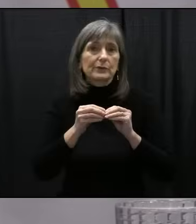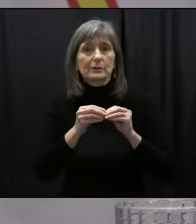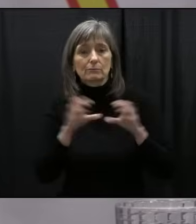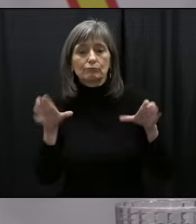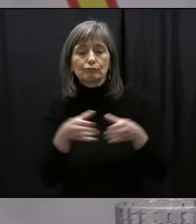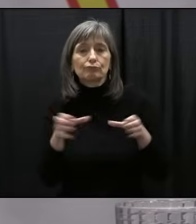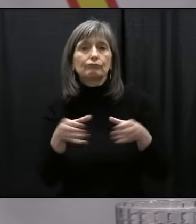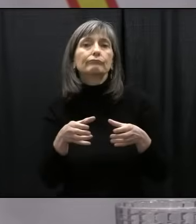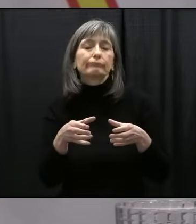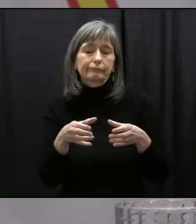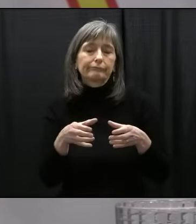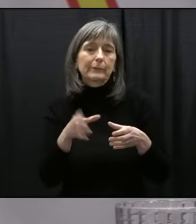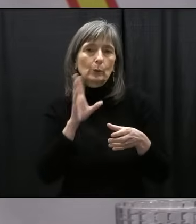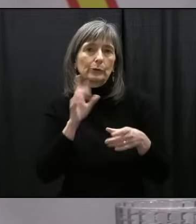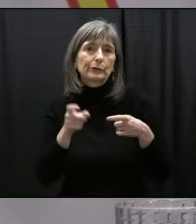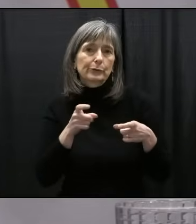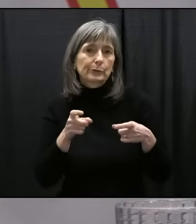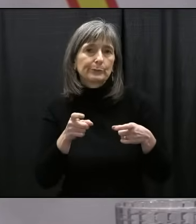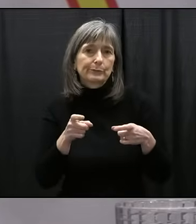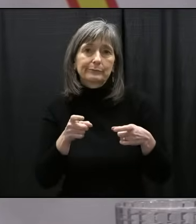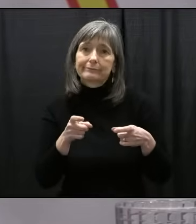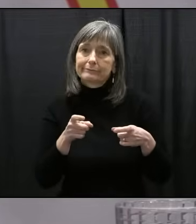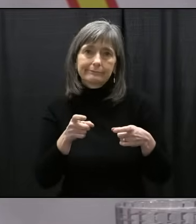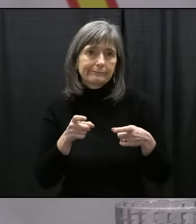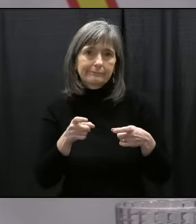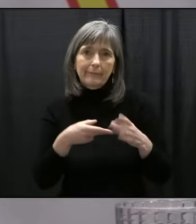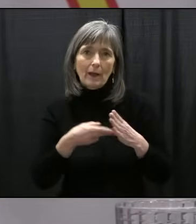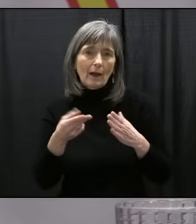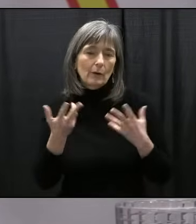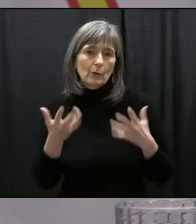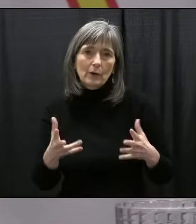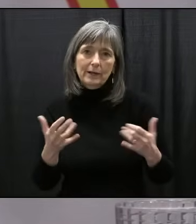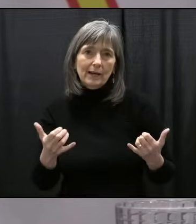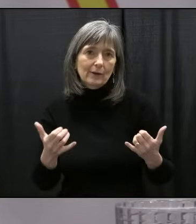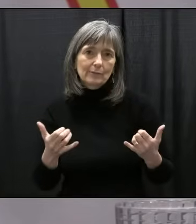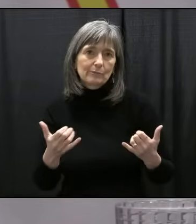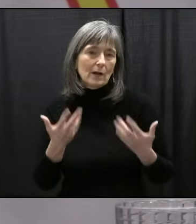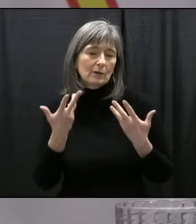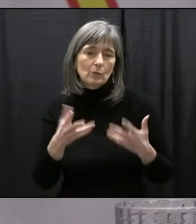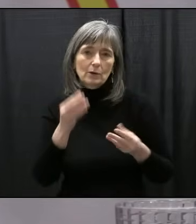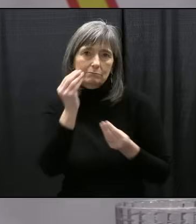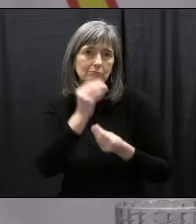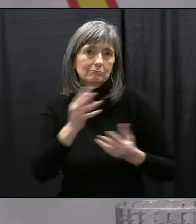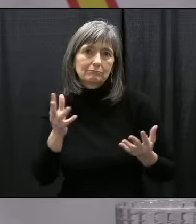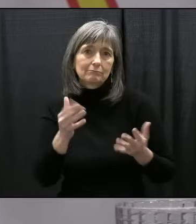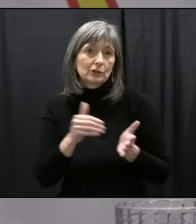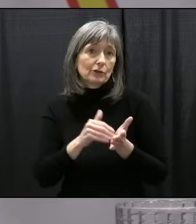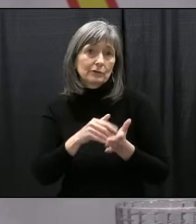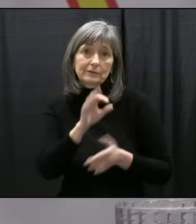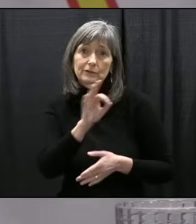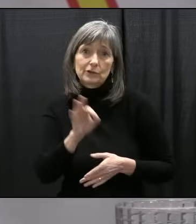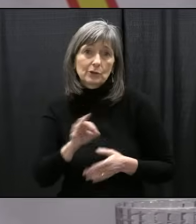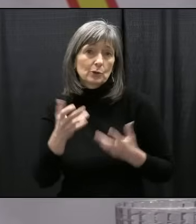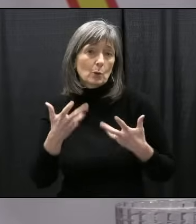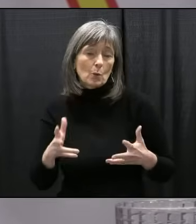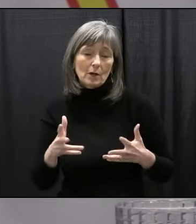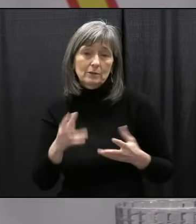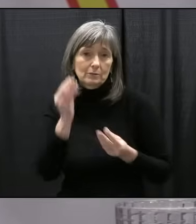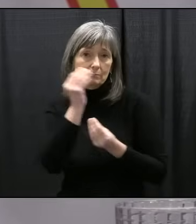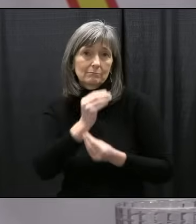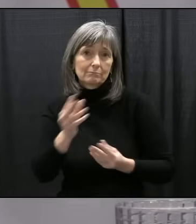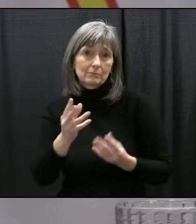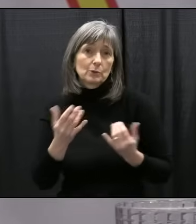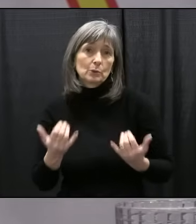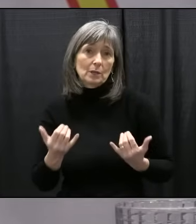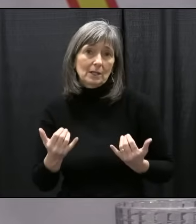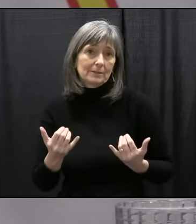best. Believe me, this isn't where we want to be. I don't want to be delivering this news. Dr. Fitzgerald doesn't want to be delivering this news.